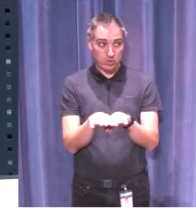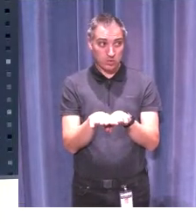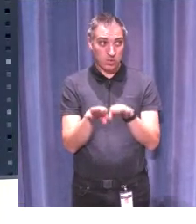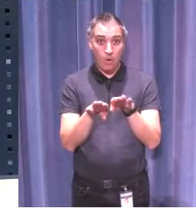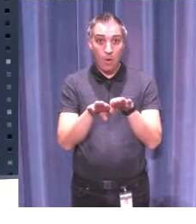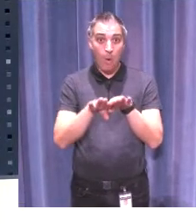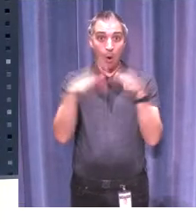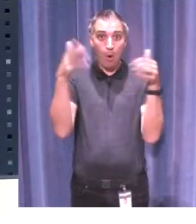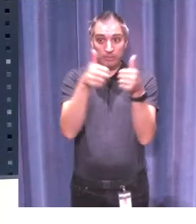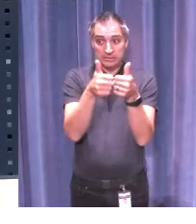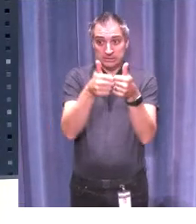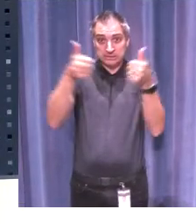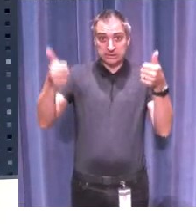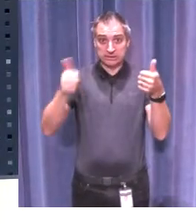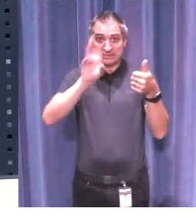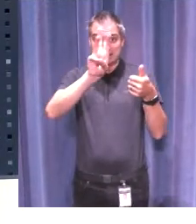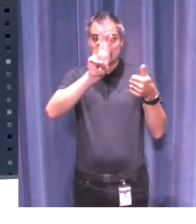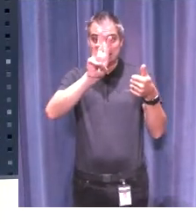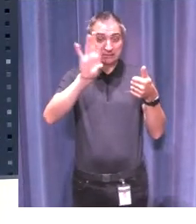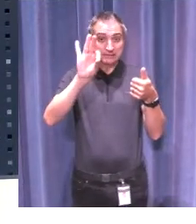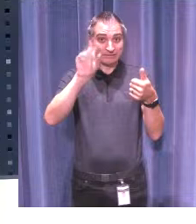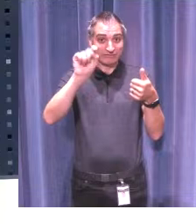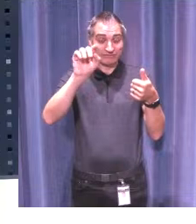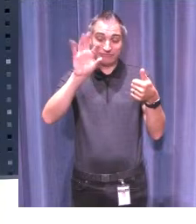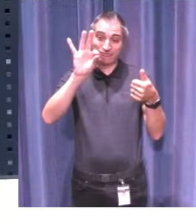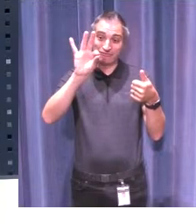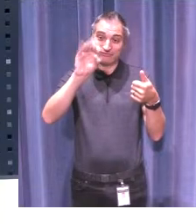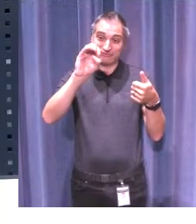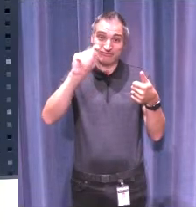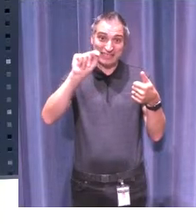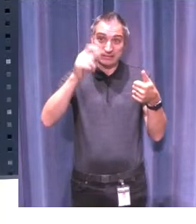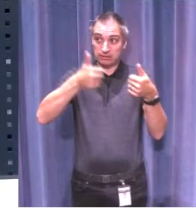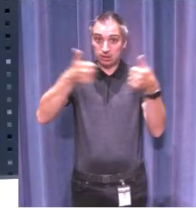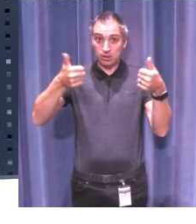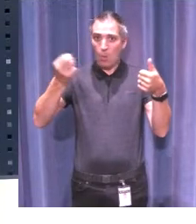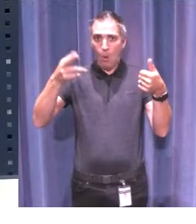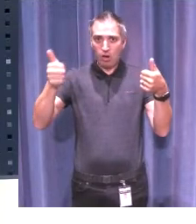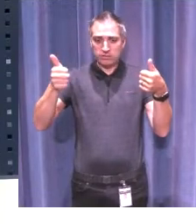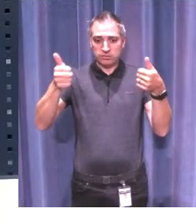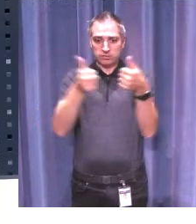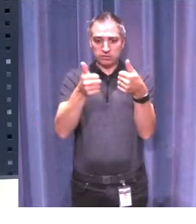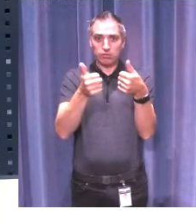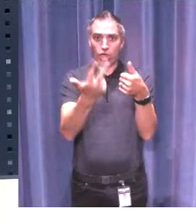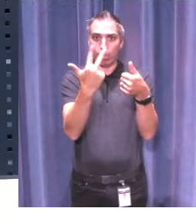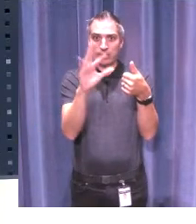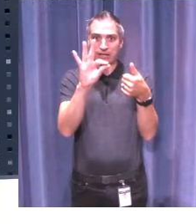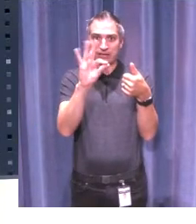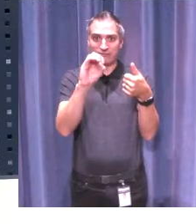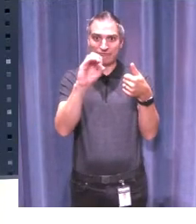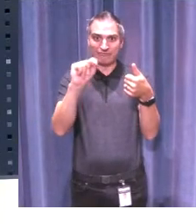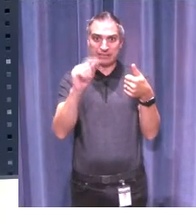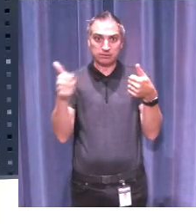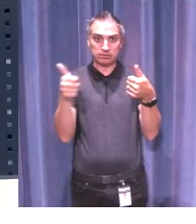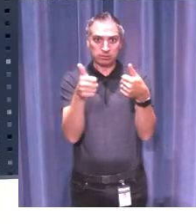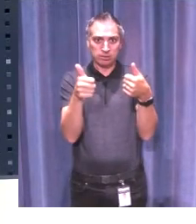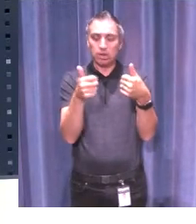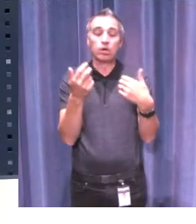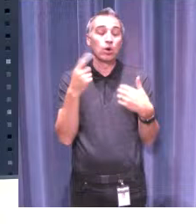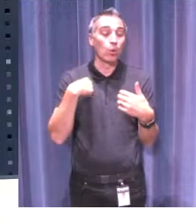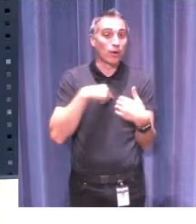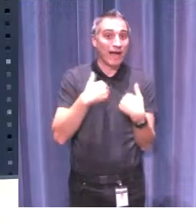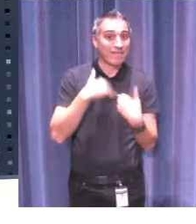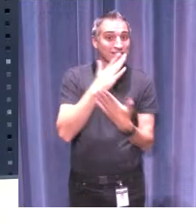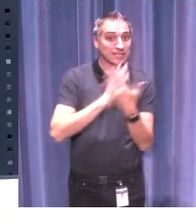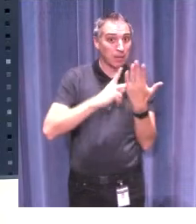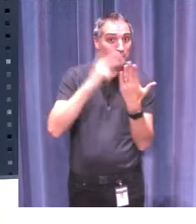feet versus 3 feet? Do we, do we have certain programs in person